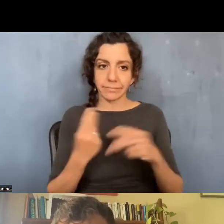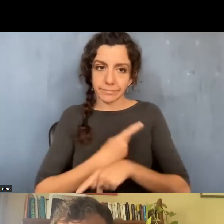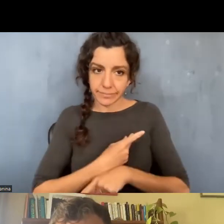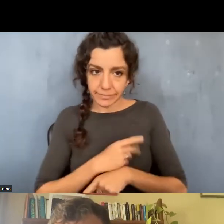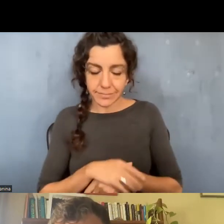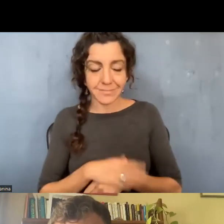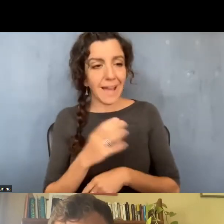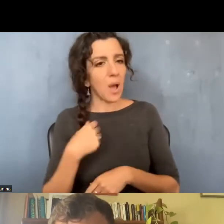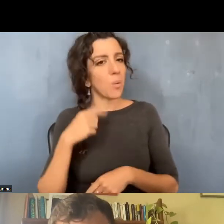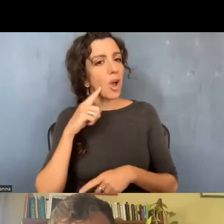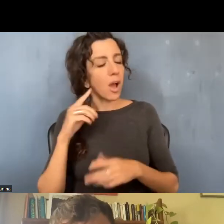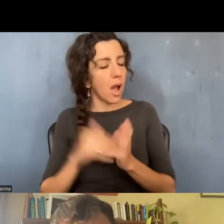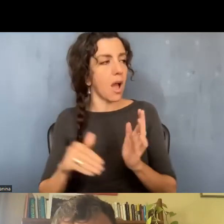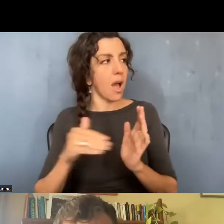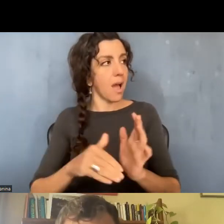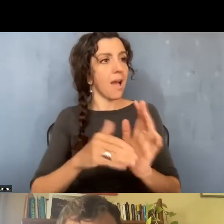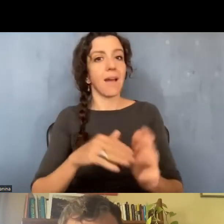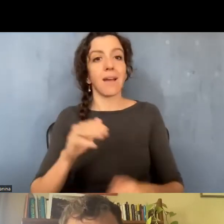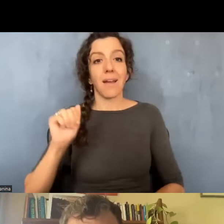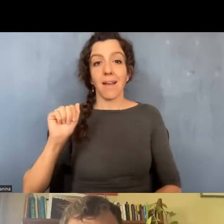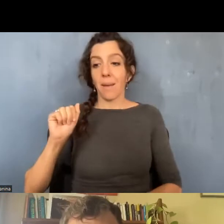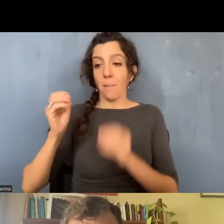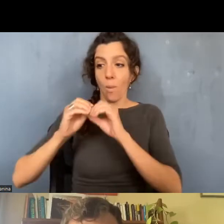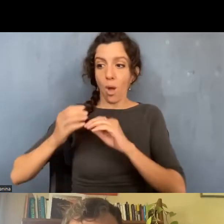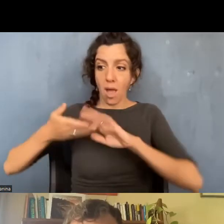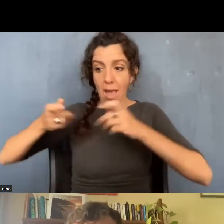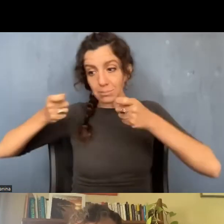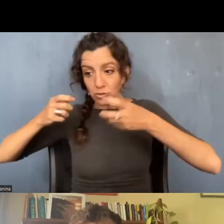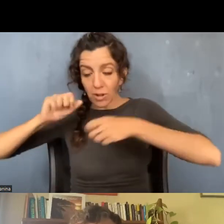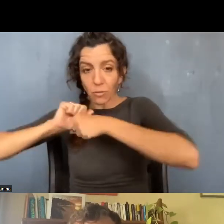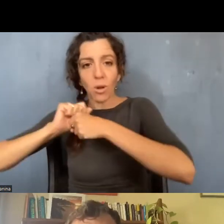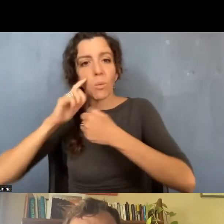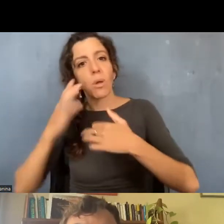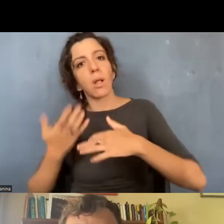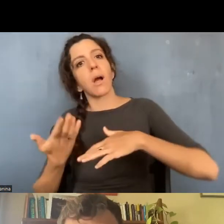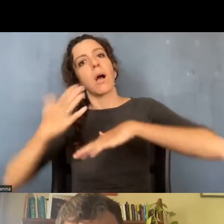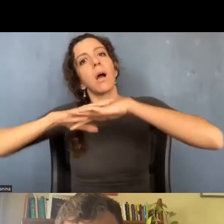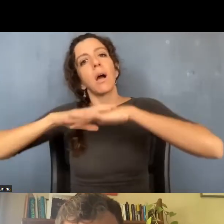that more administrative work is only going to magnify the already pressing